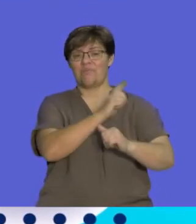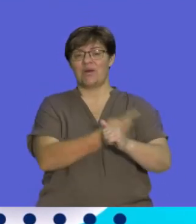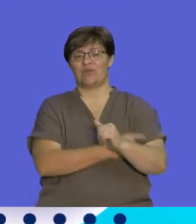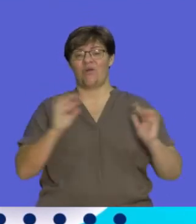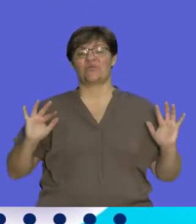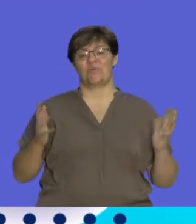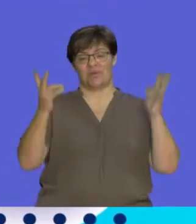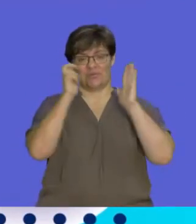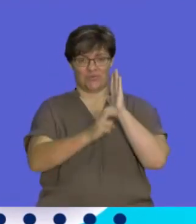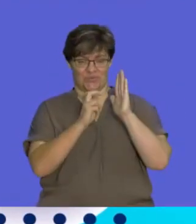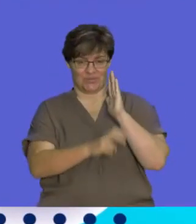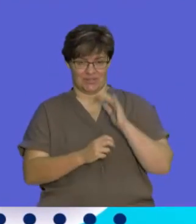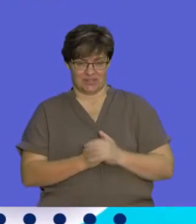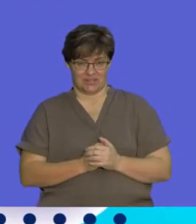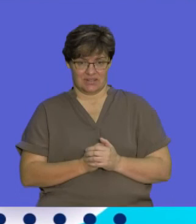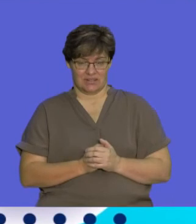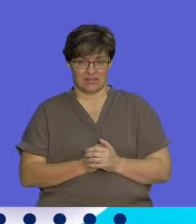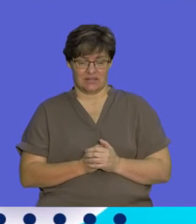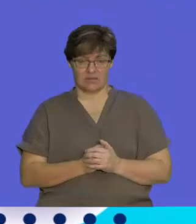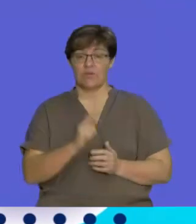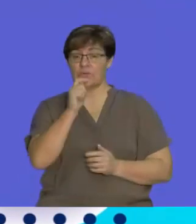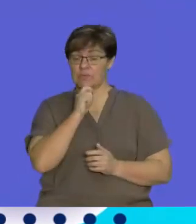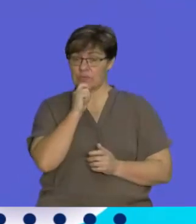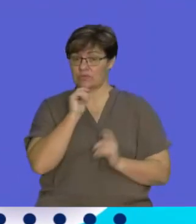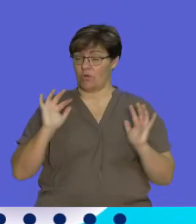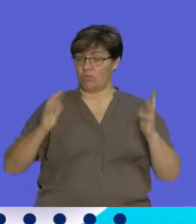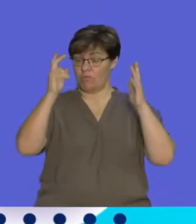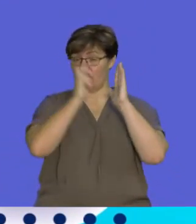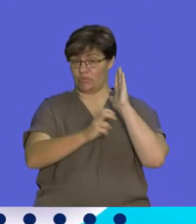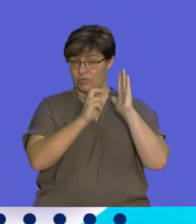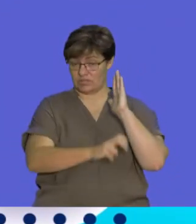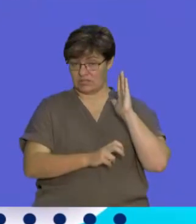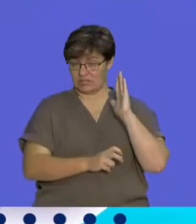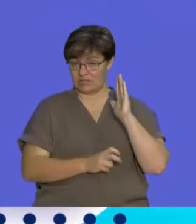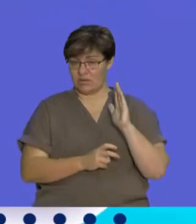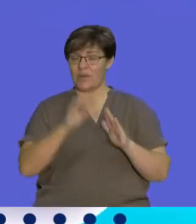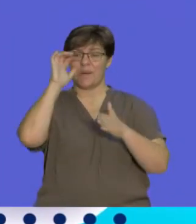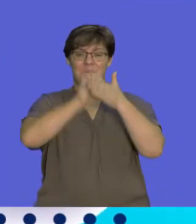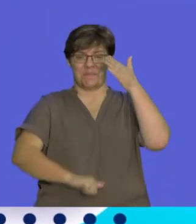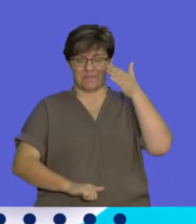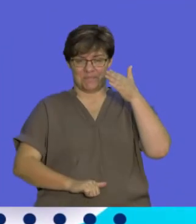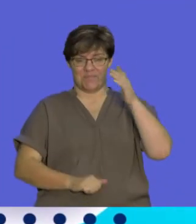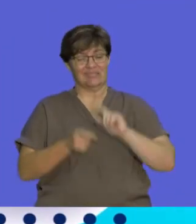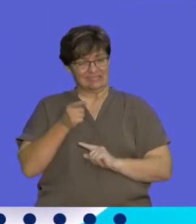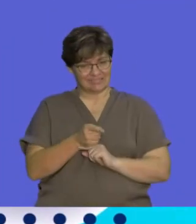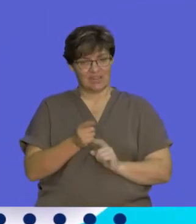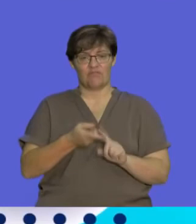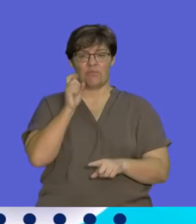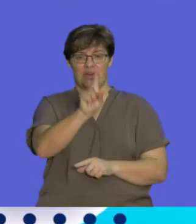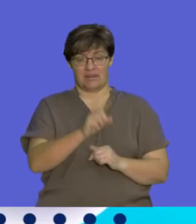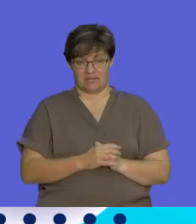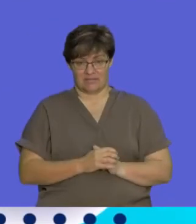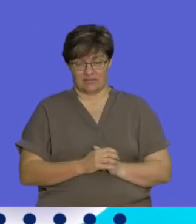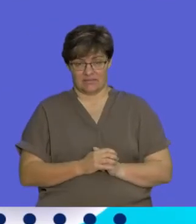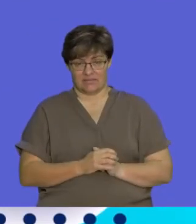rule. Guys, if we use the complementary rule, we can subtract that number from one. And